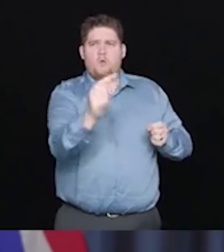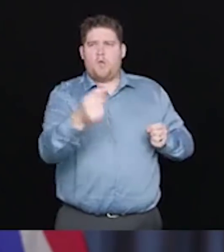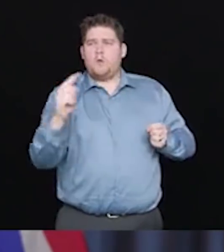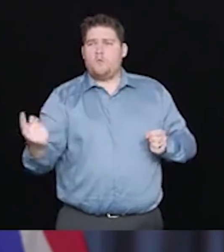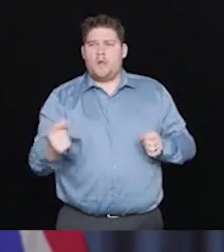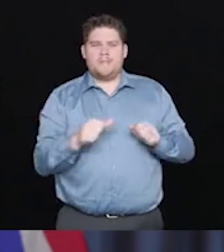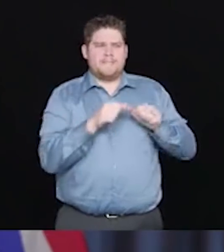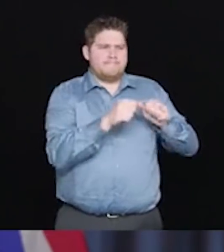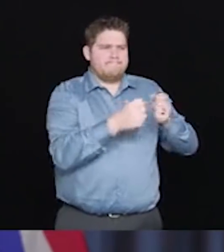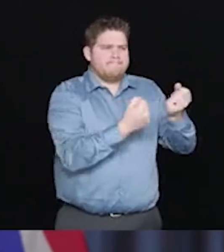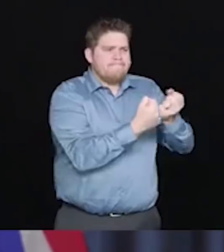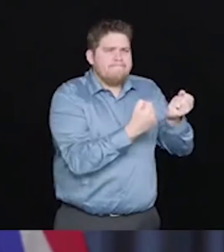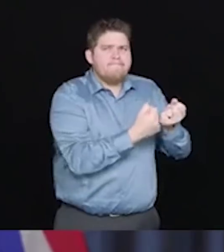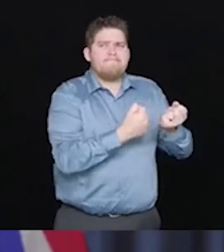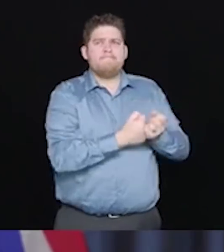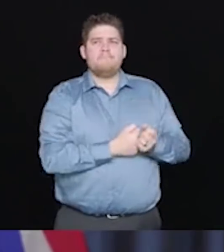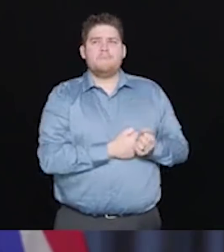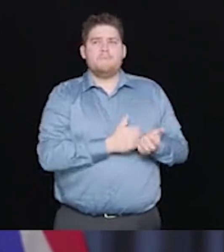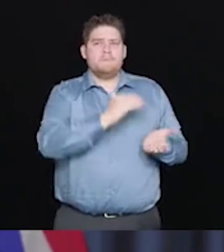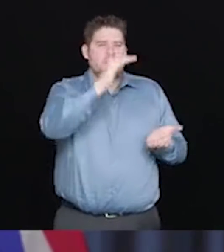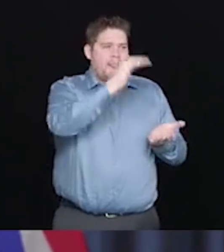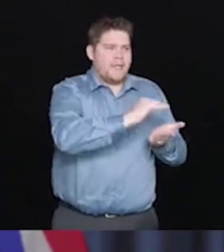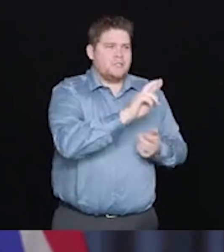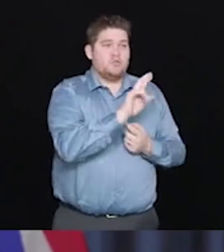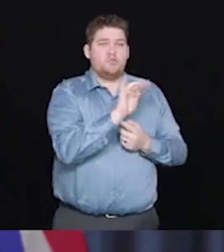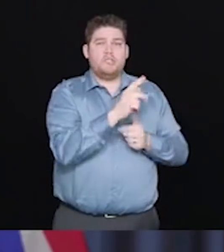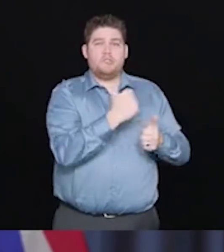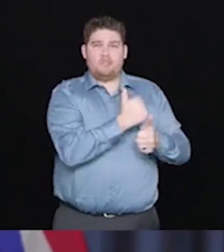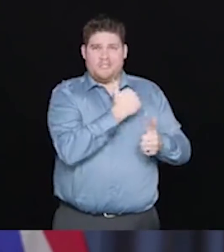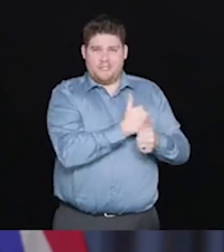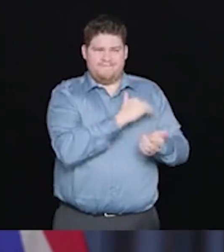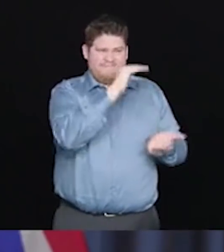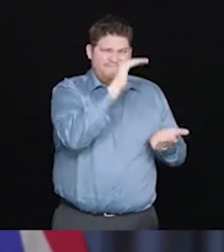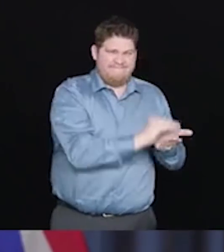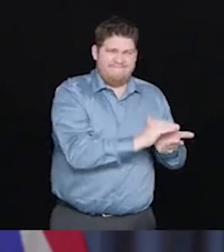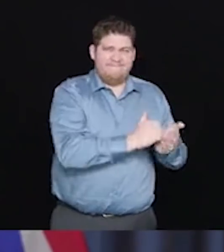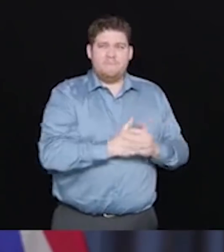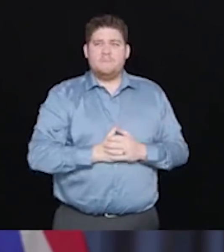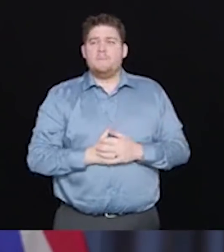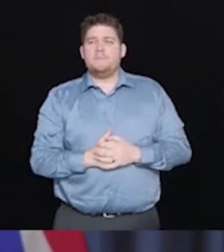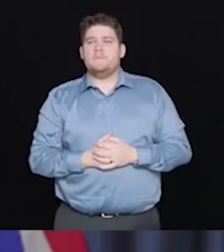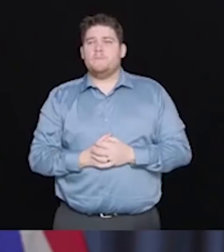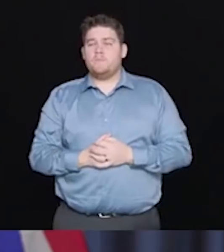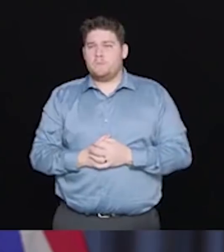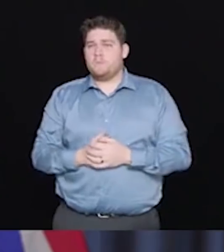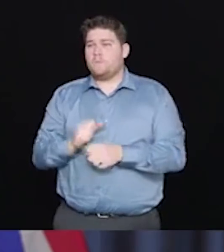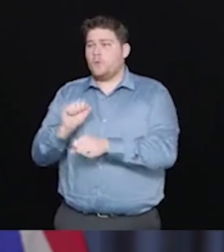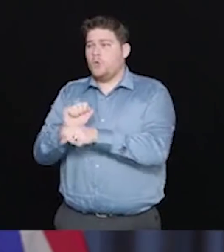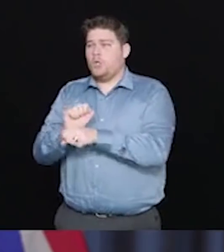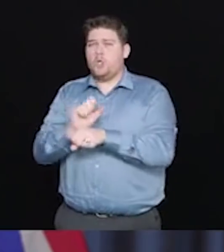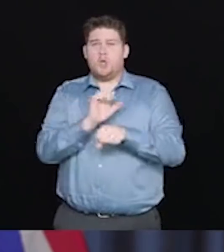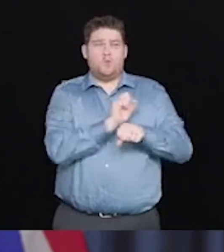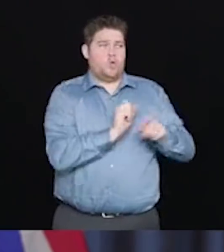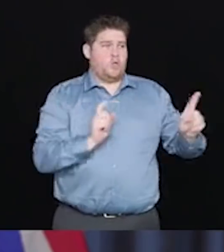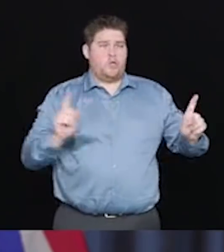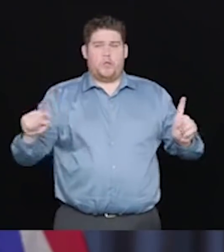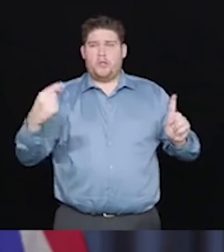for transmission both between healthcare workers, but also, most importantly, between facilities.